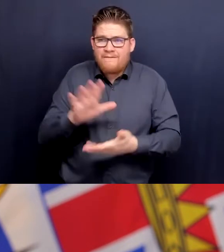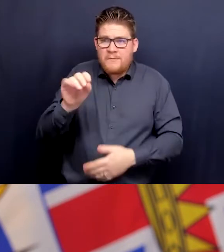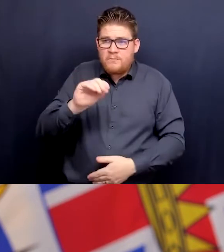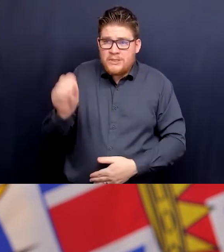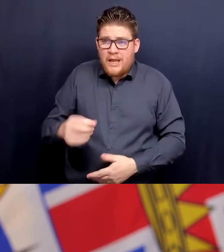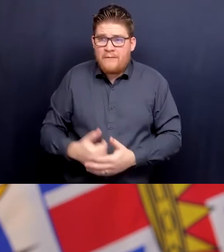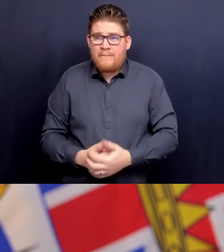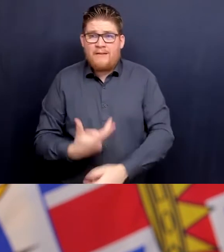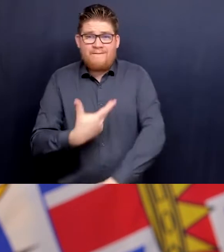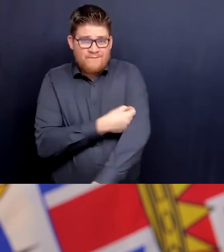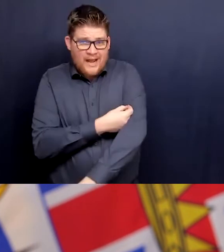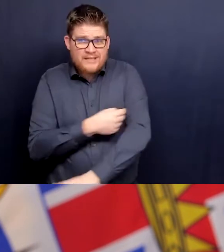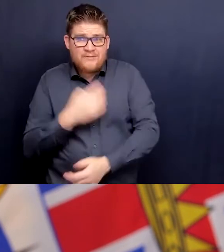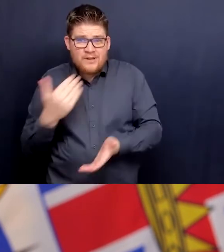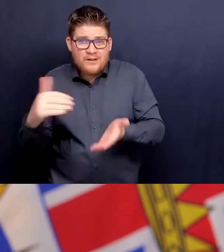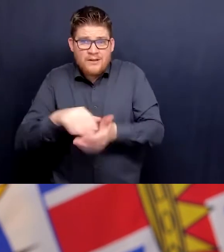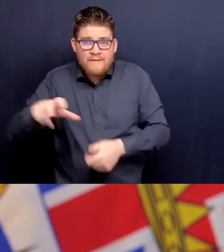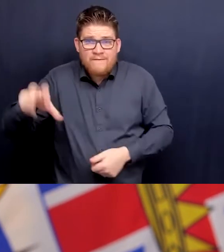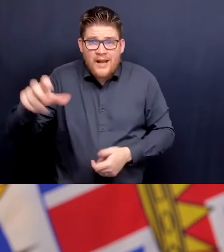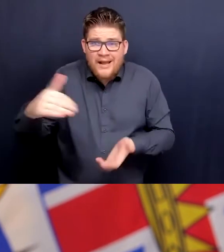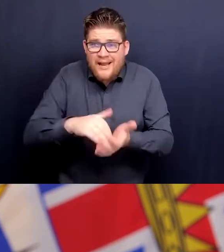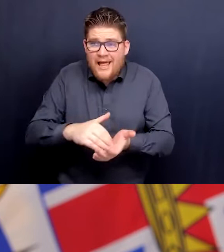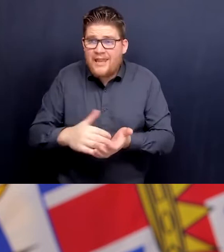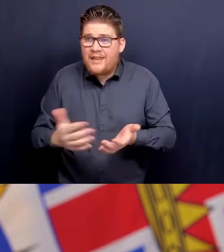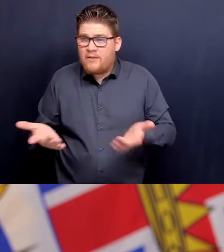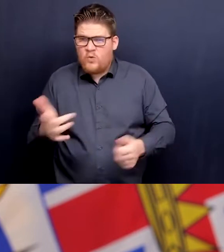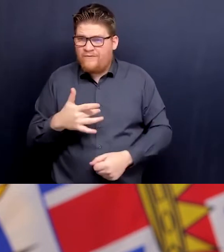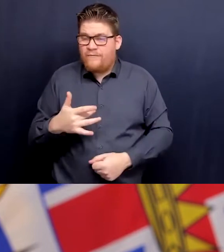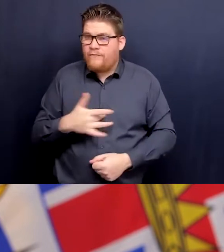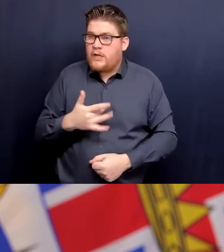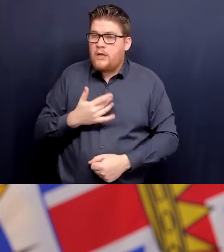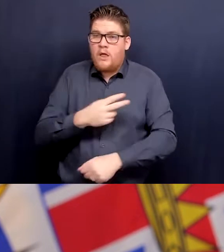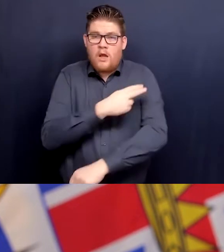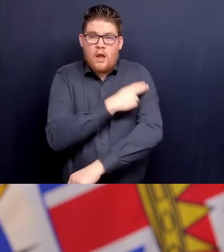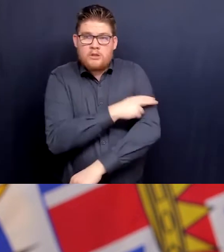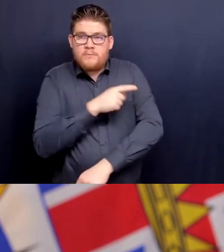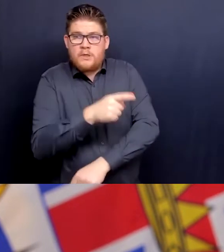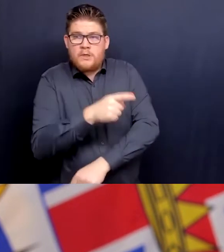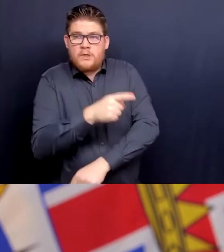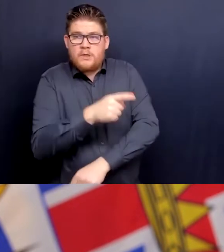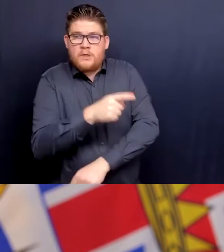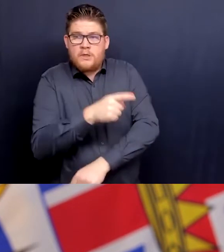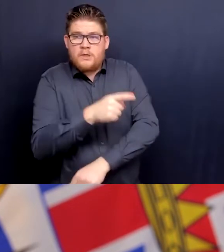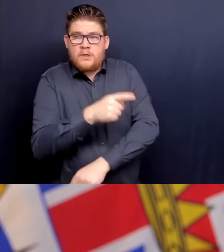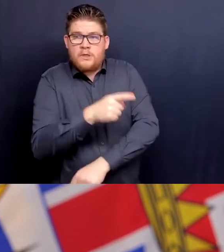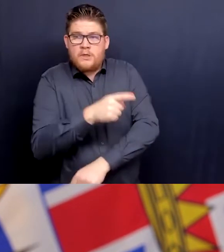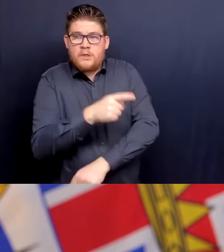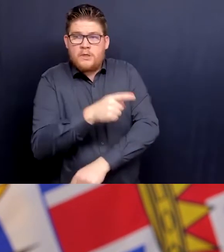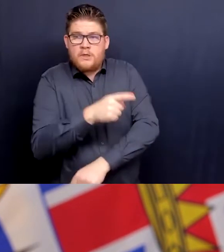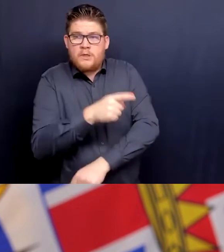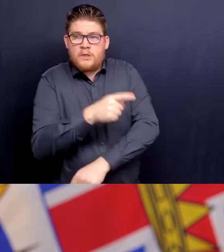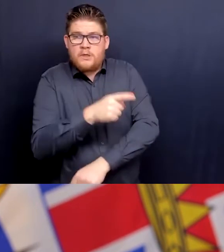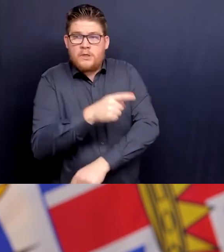in cases or hospitalization or ICU rates in the short term as these masks come off? And if so, as we're watching these,